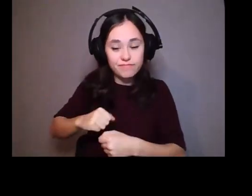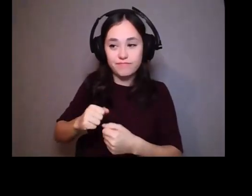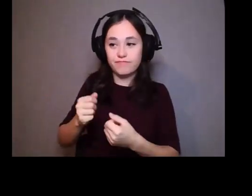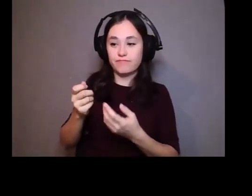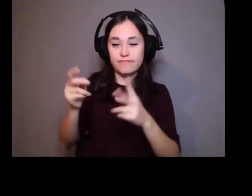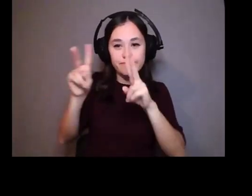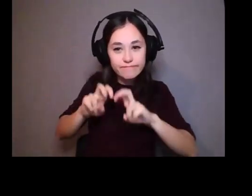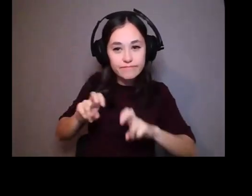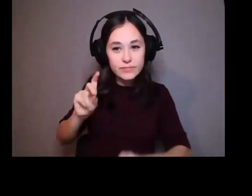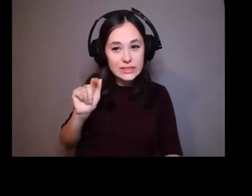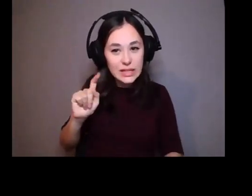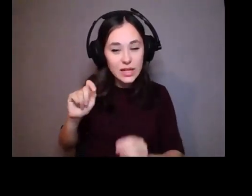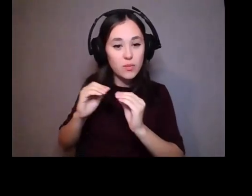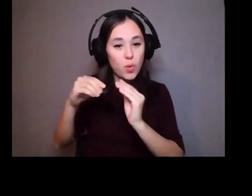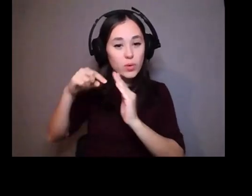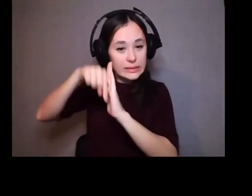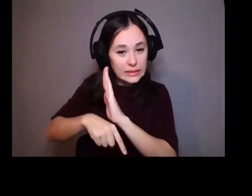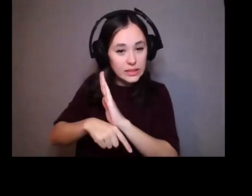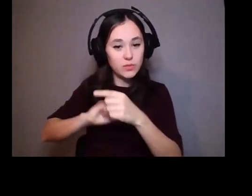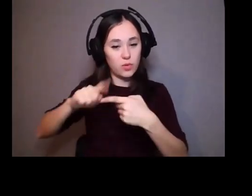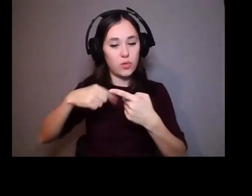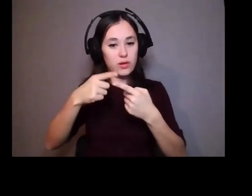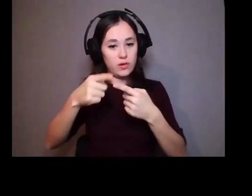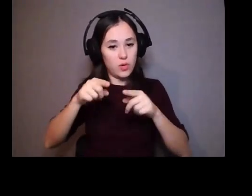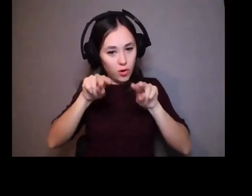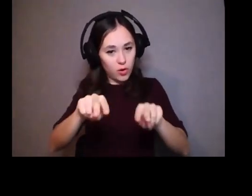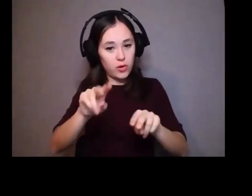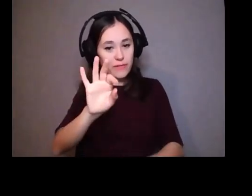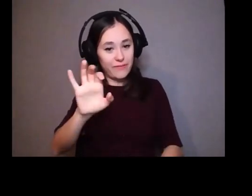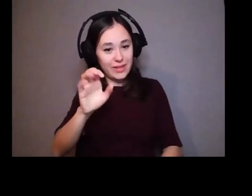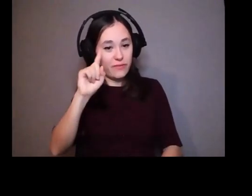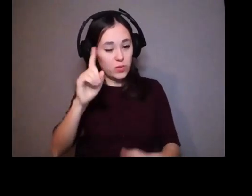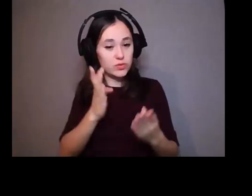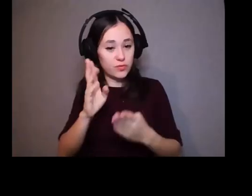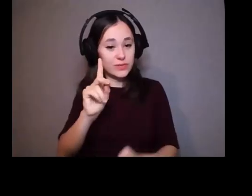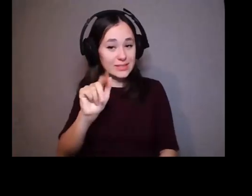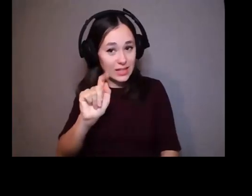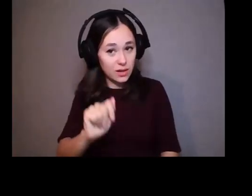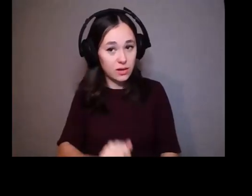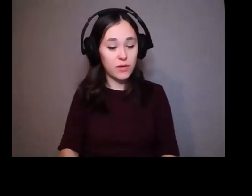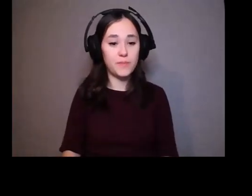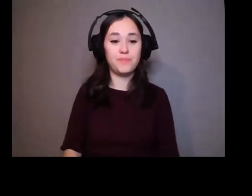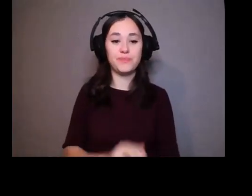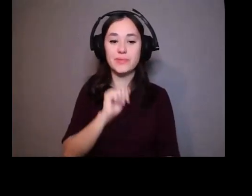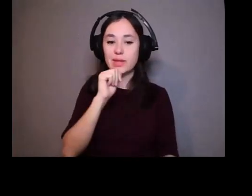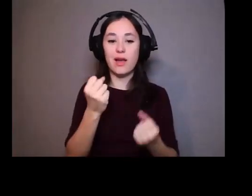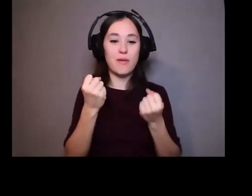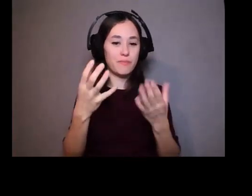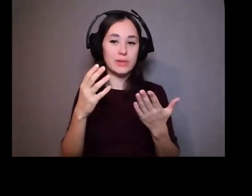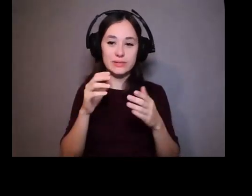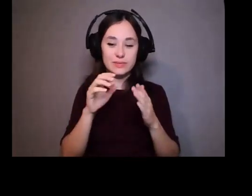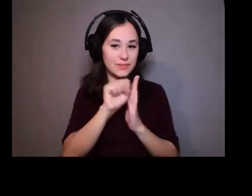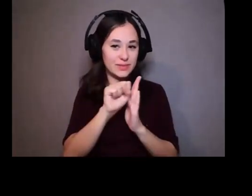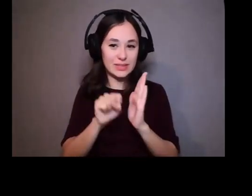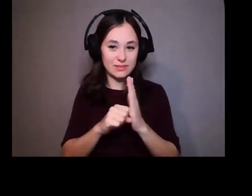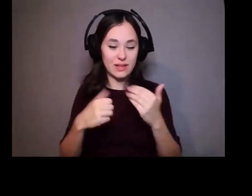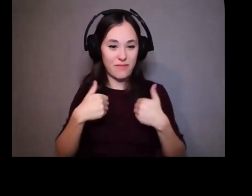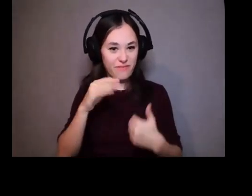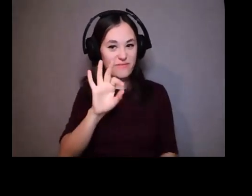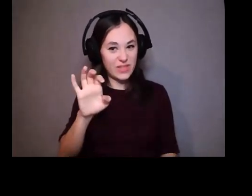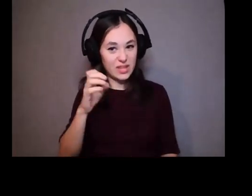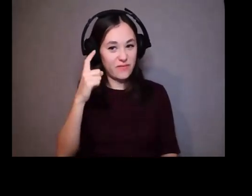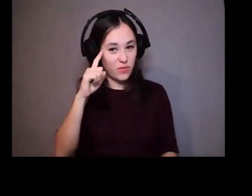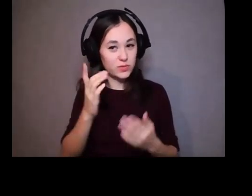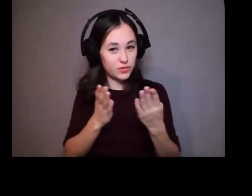Not every state has a program that leans heavily on, like Colorado, on a fee-for-service delivery system. So while we